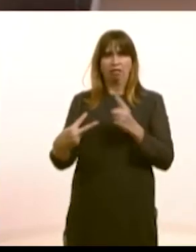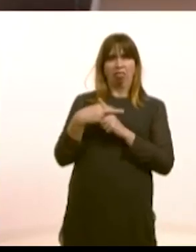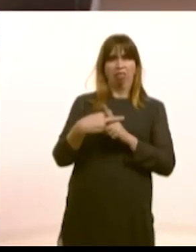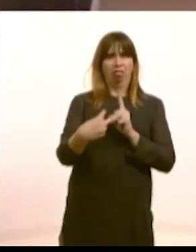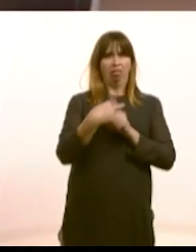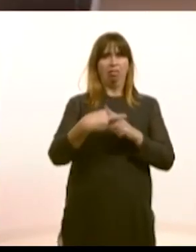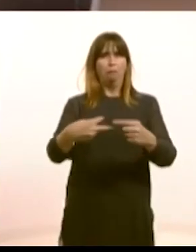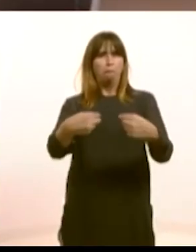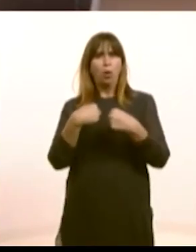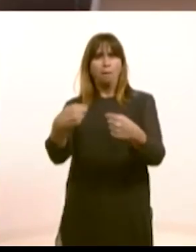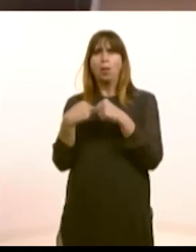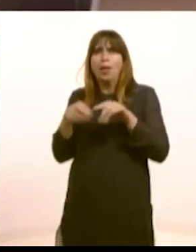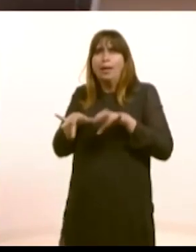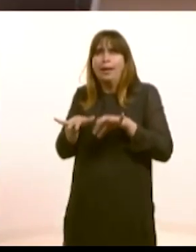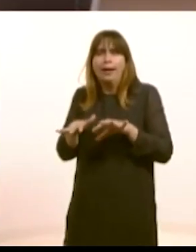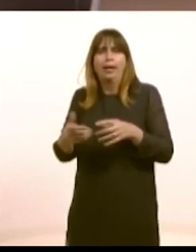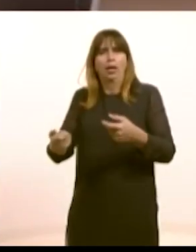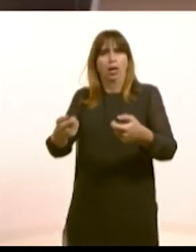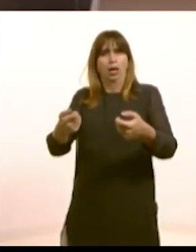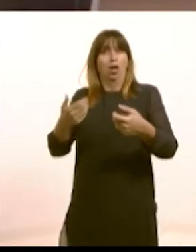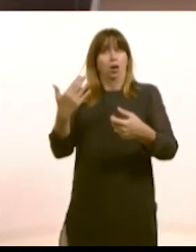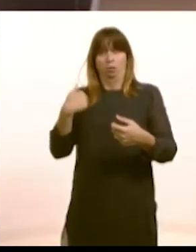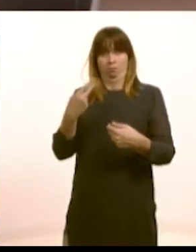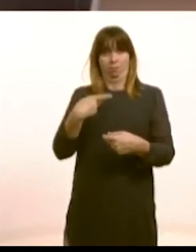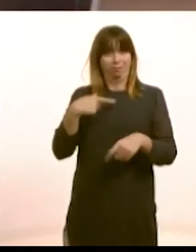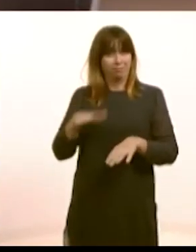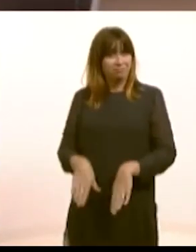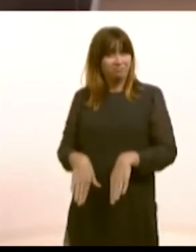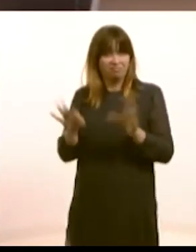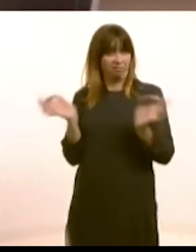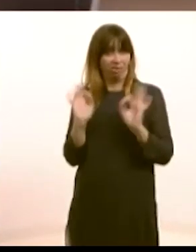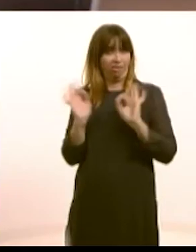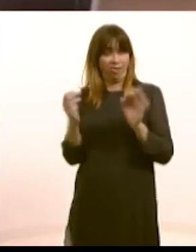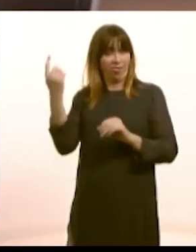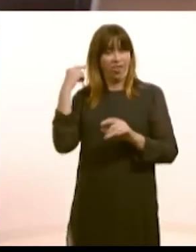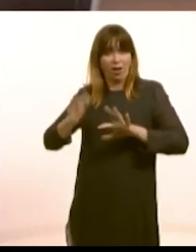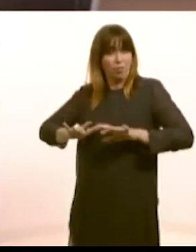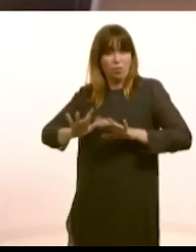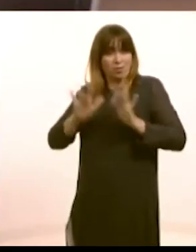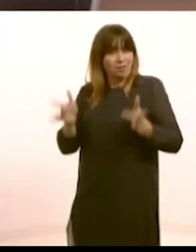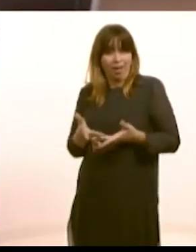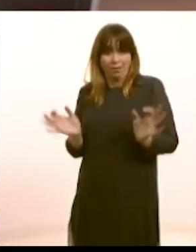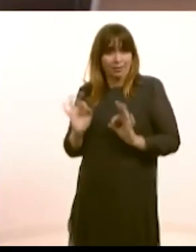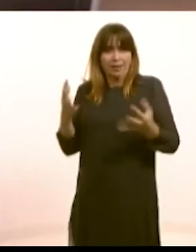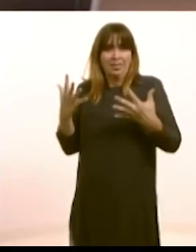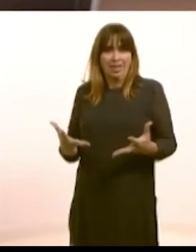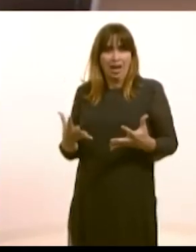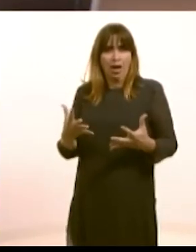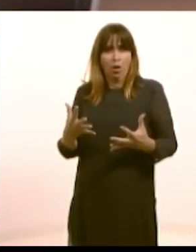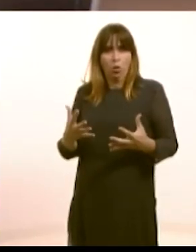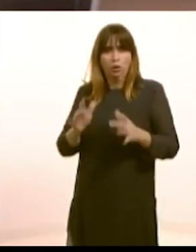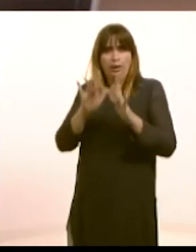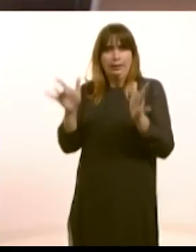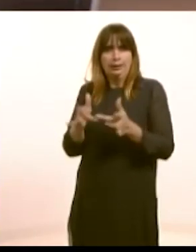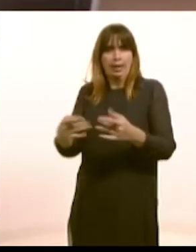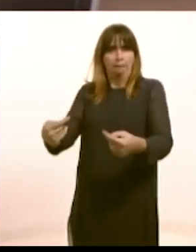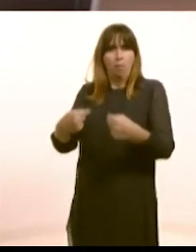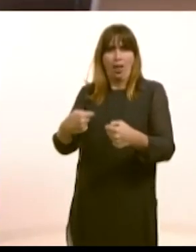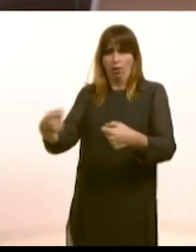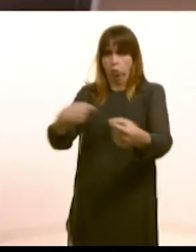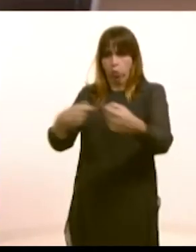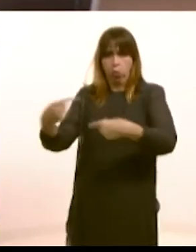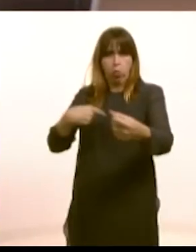particularly which she and I didn't have to cope with, which is something that is a real issue, and the education programme in schools to deal with that is important. The fact that